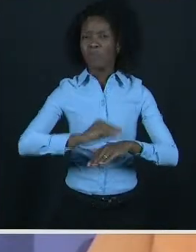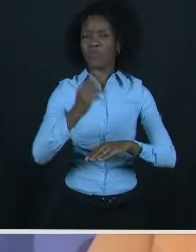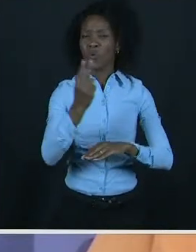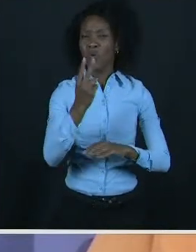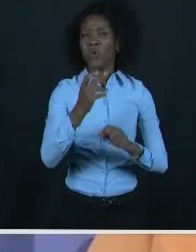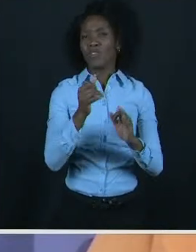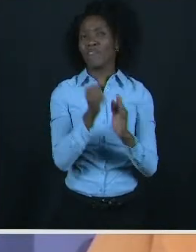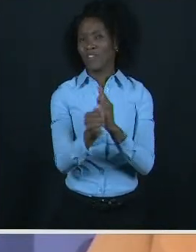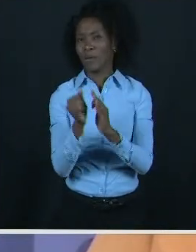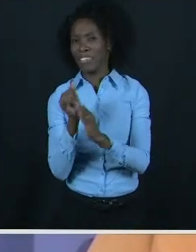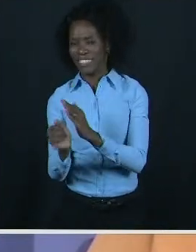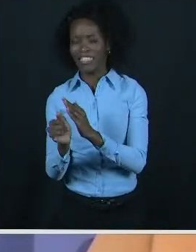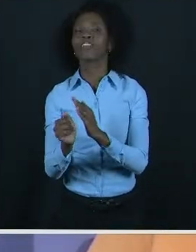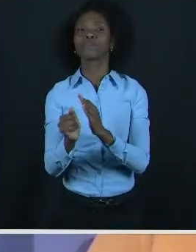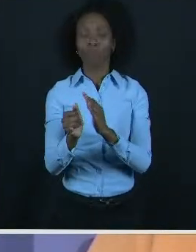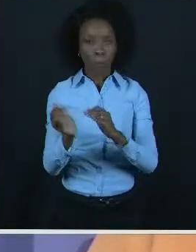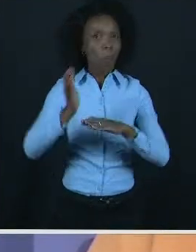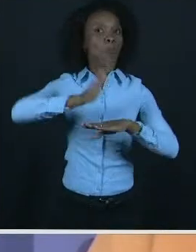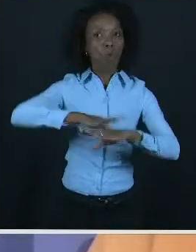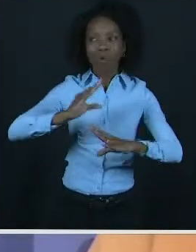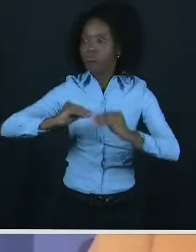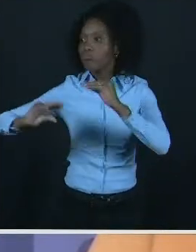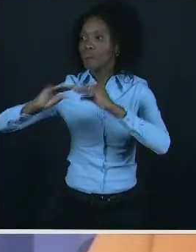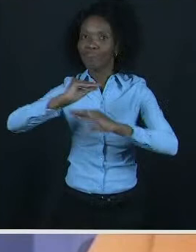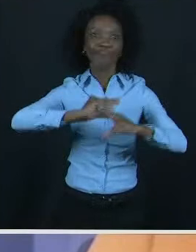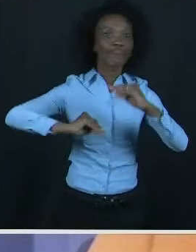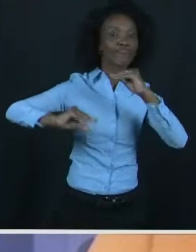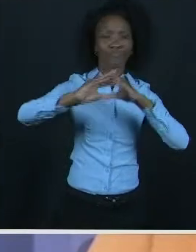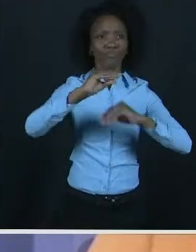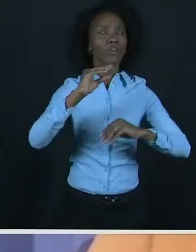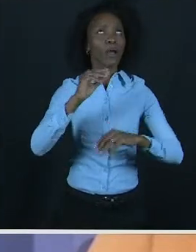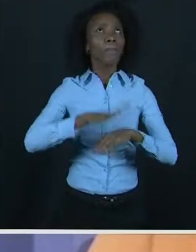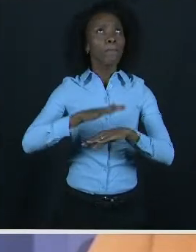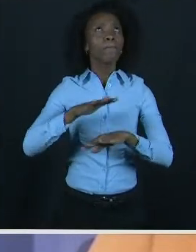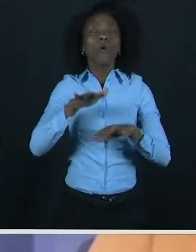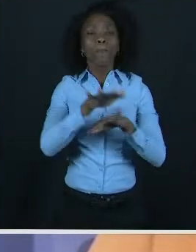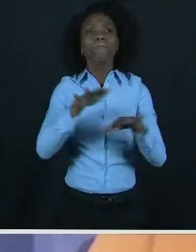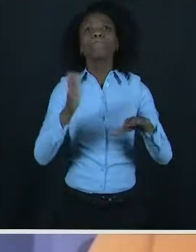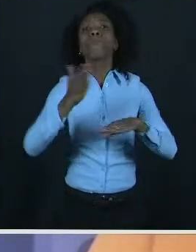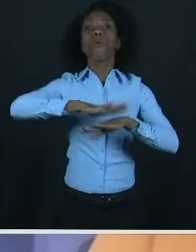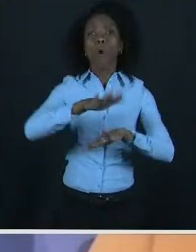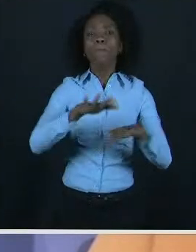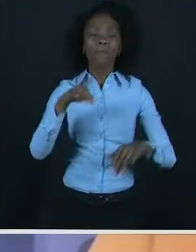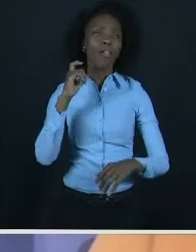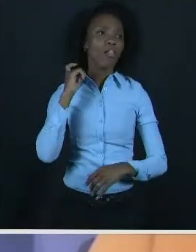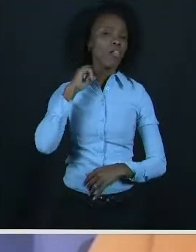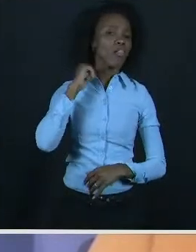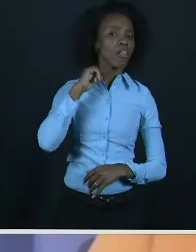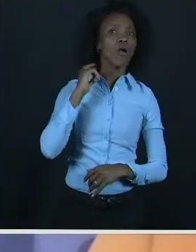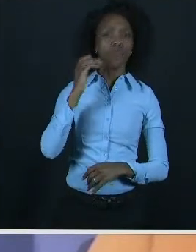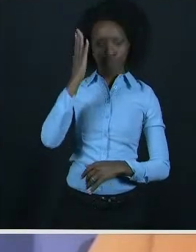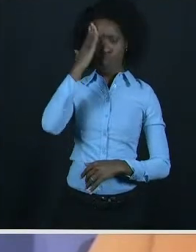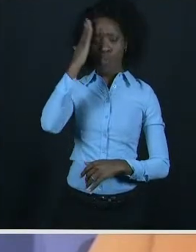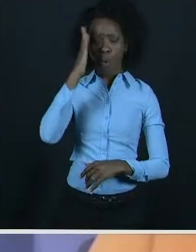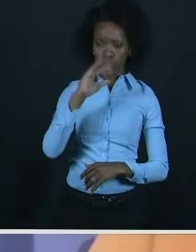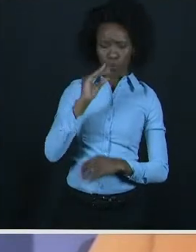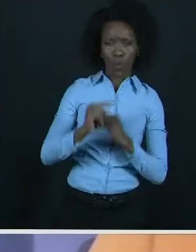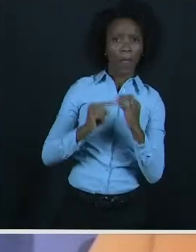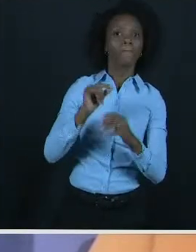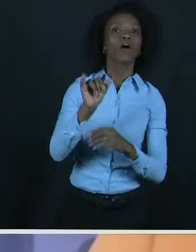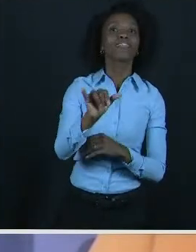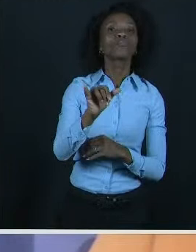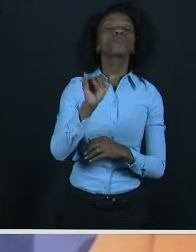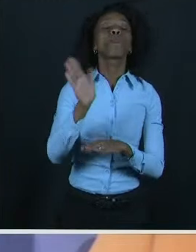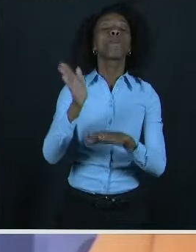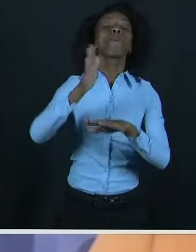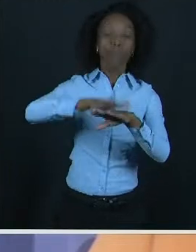femicide topical, top of mind, so that we talk and talk and talk about it, so that more